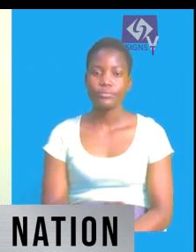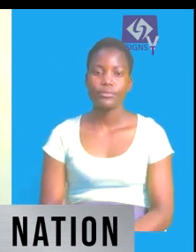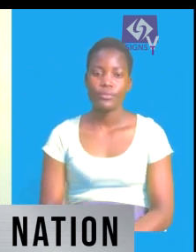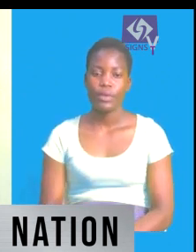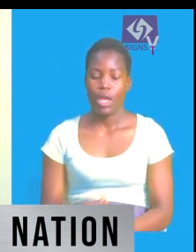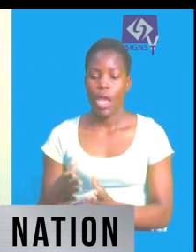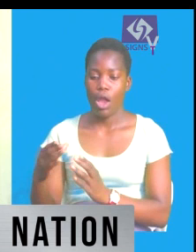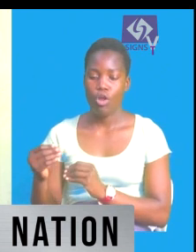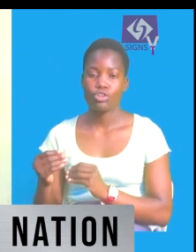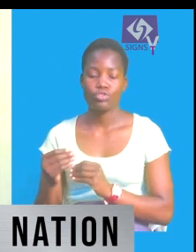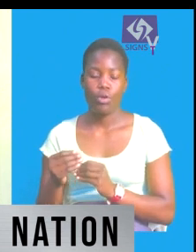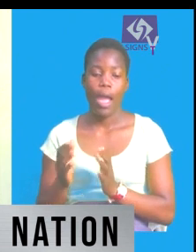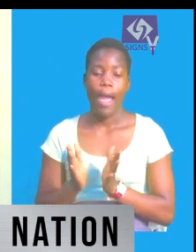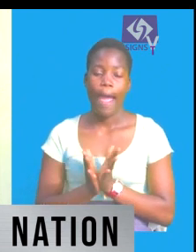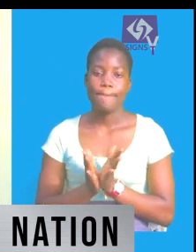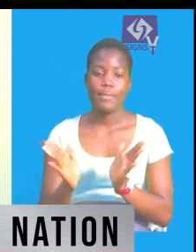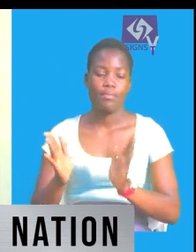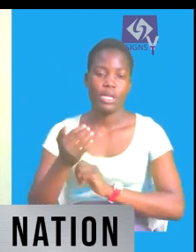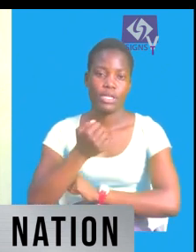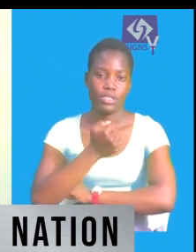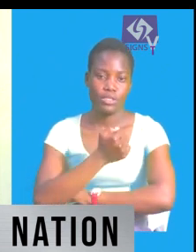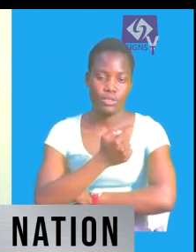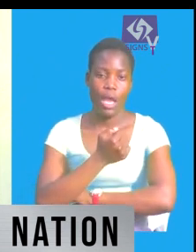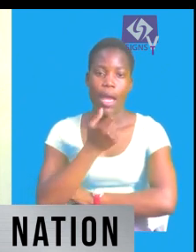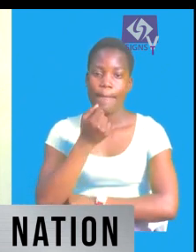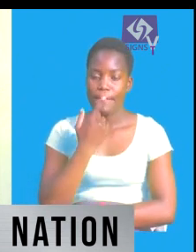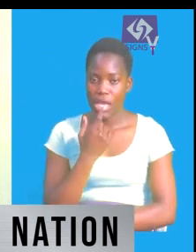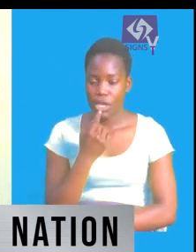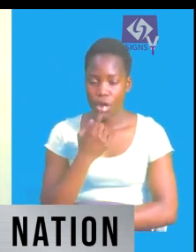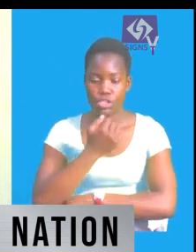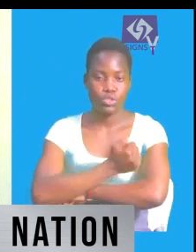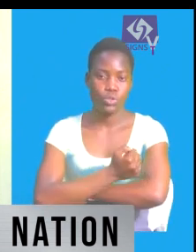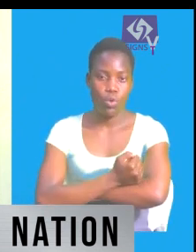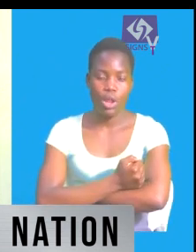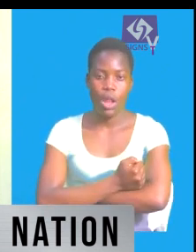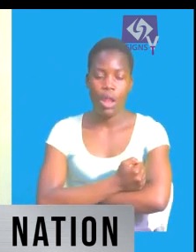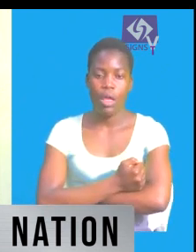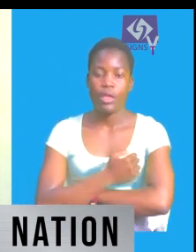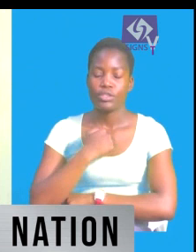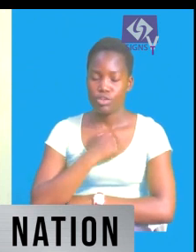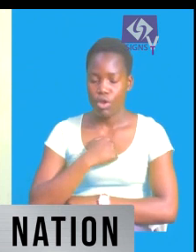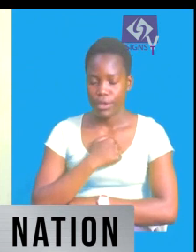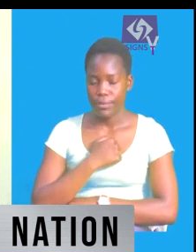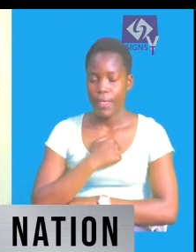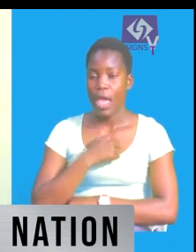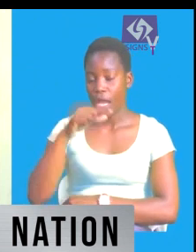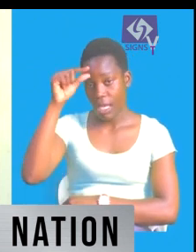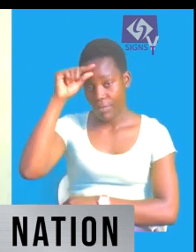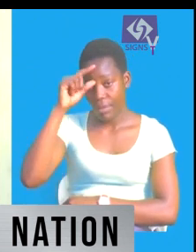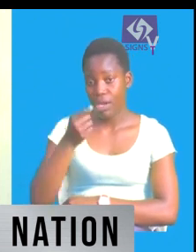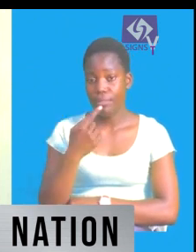gone to school in a public medical institution, government medical